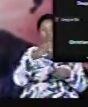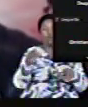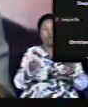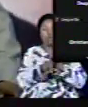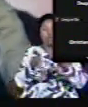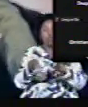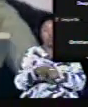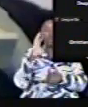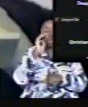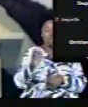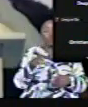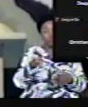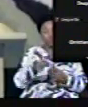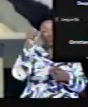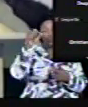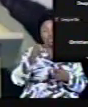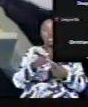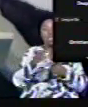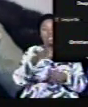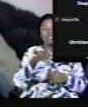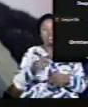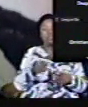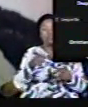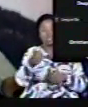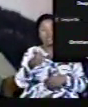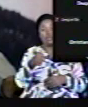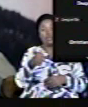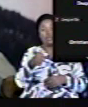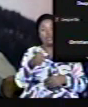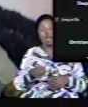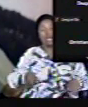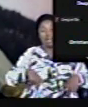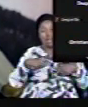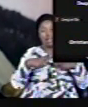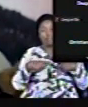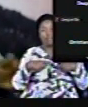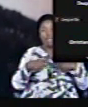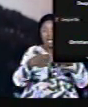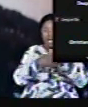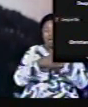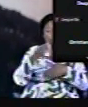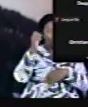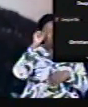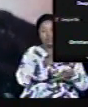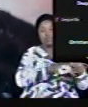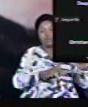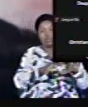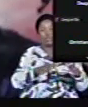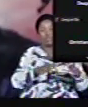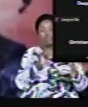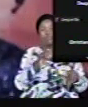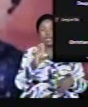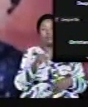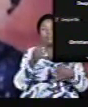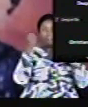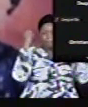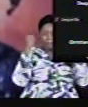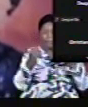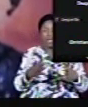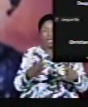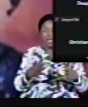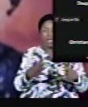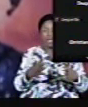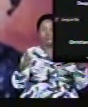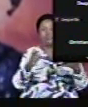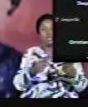showed himself alive after his passion by many infallible proofs